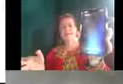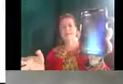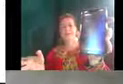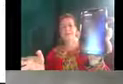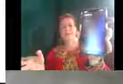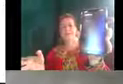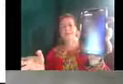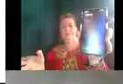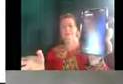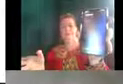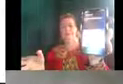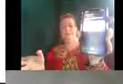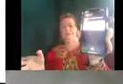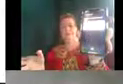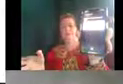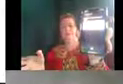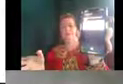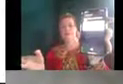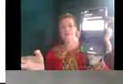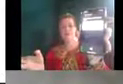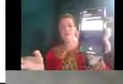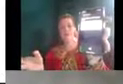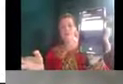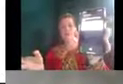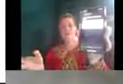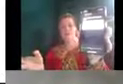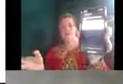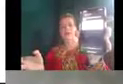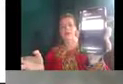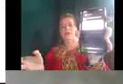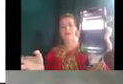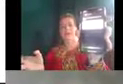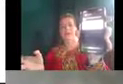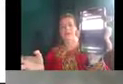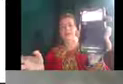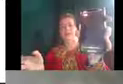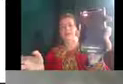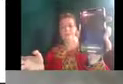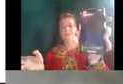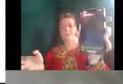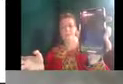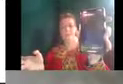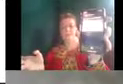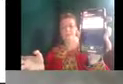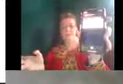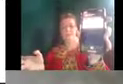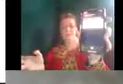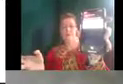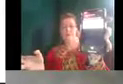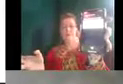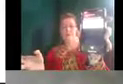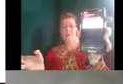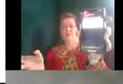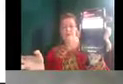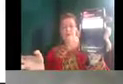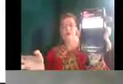who do you want to send it to olivia brownlee what do you want